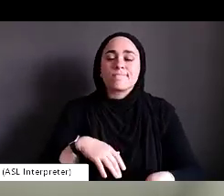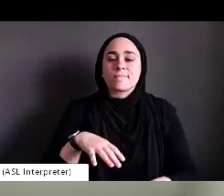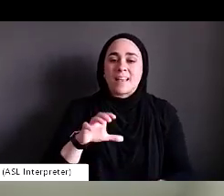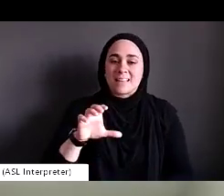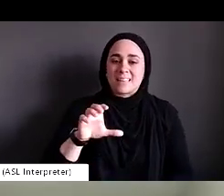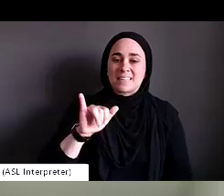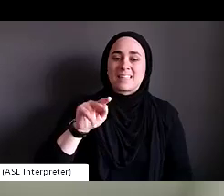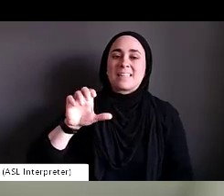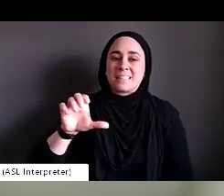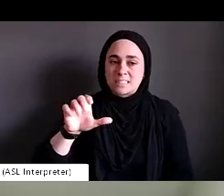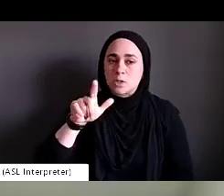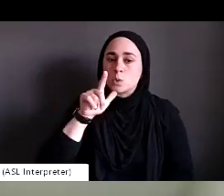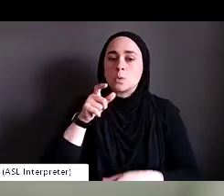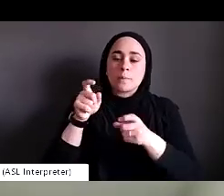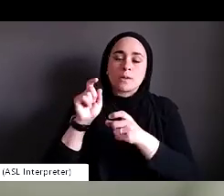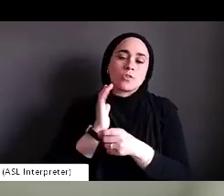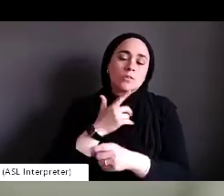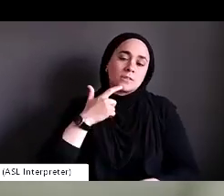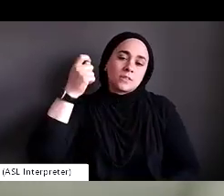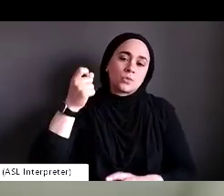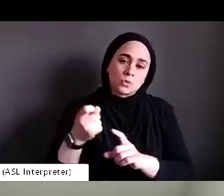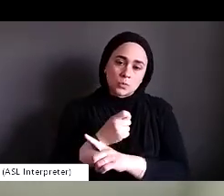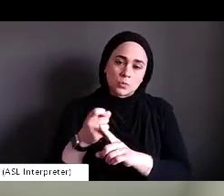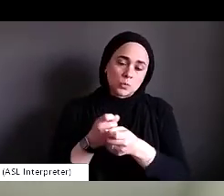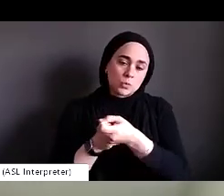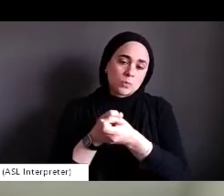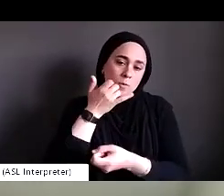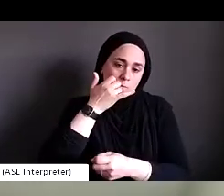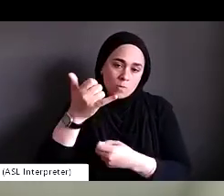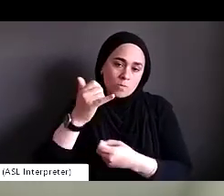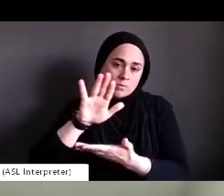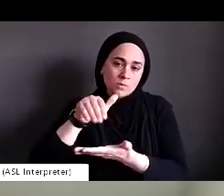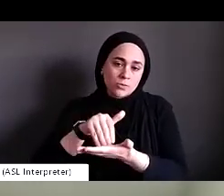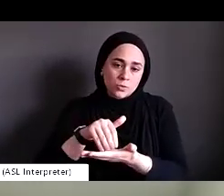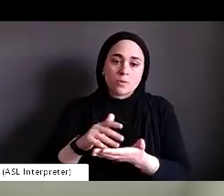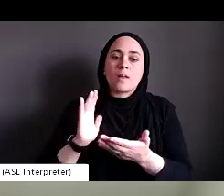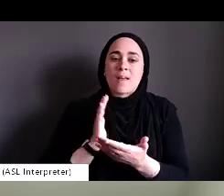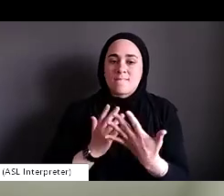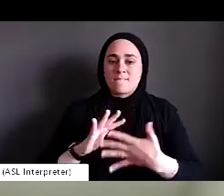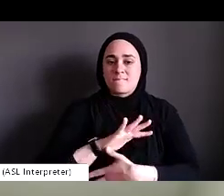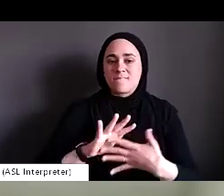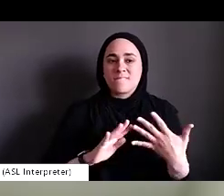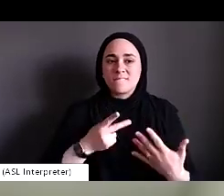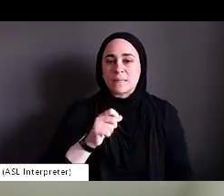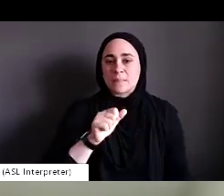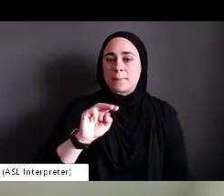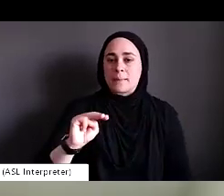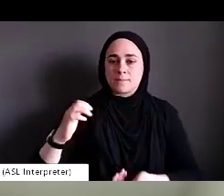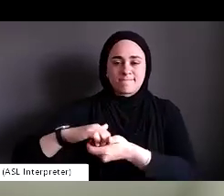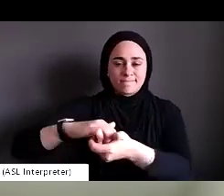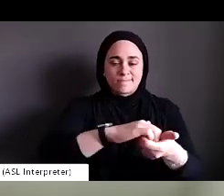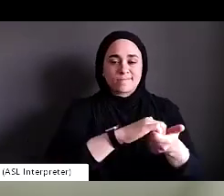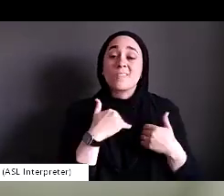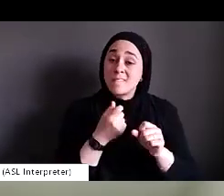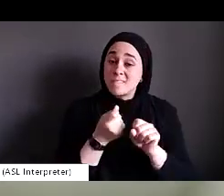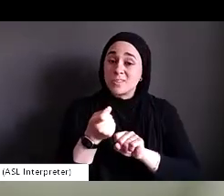seniors abuse support line, our key partners with PEAM. We do have annualized funding that